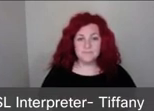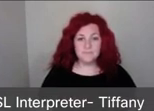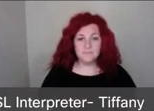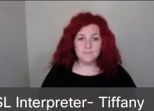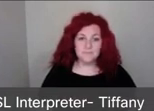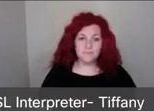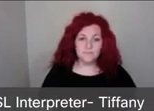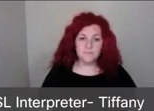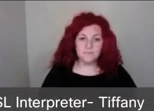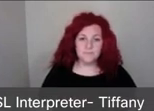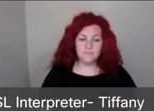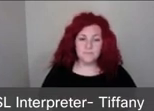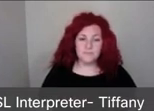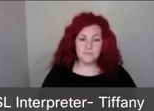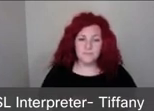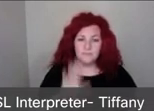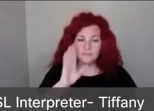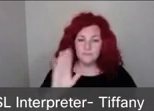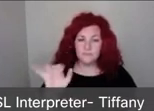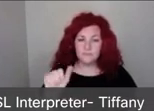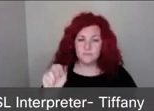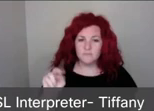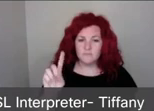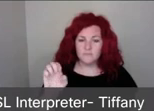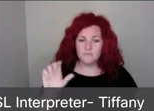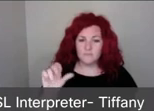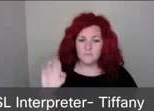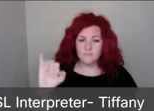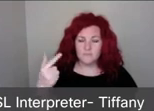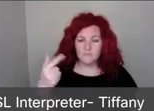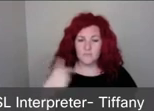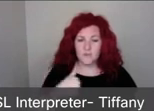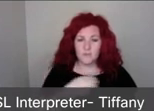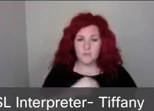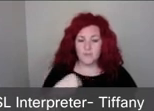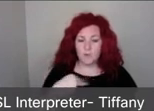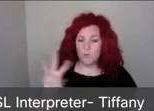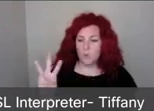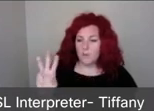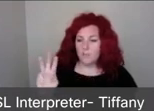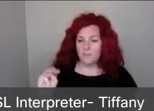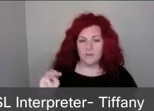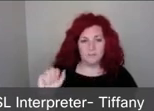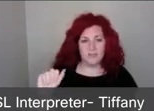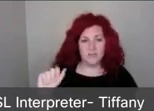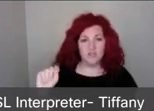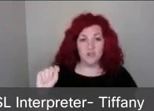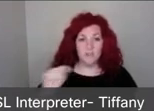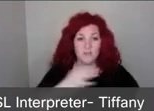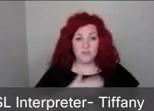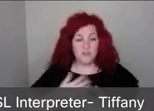Excuse me. My name is Jandy Craig. I'm a member of the White Mountain Apache tribe, and I appreciate living in